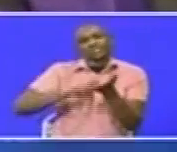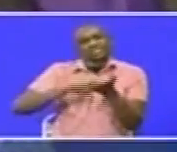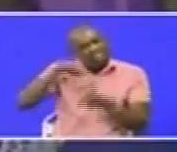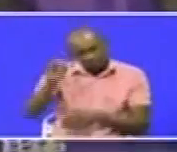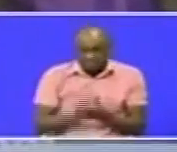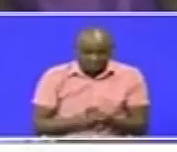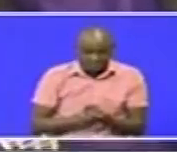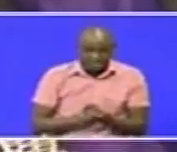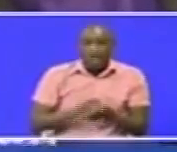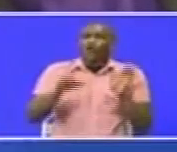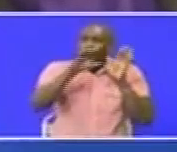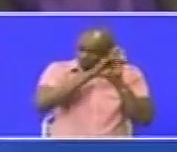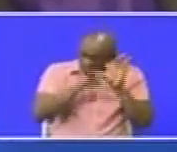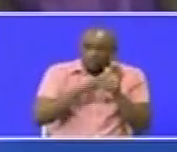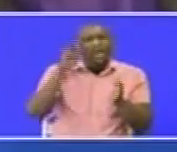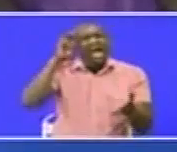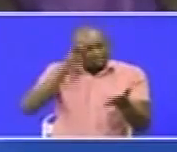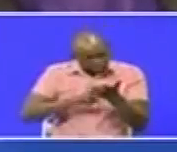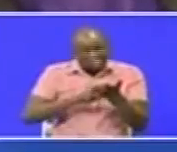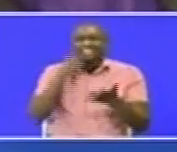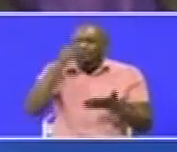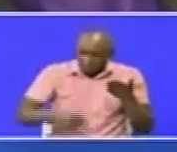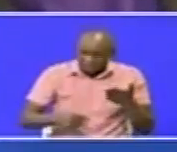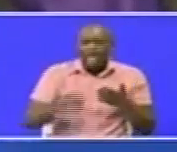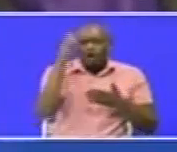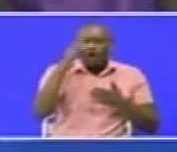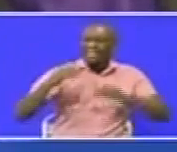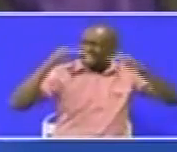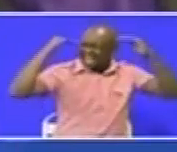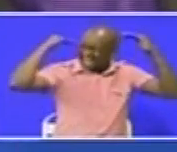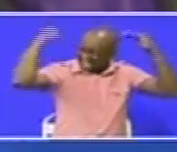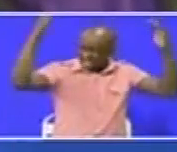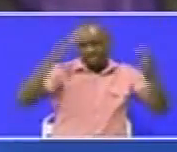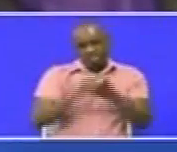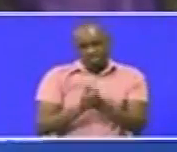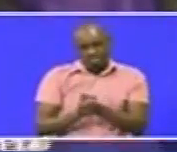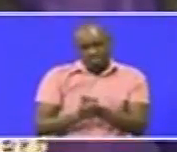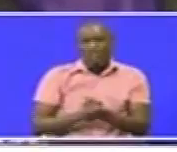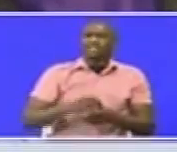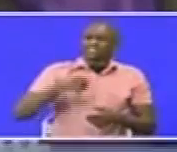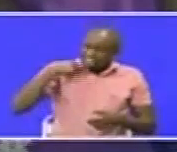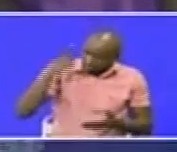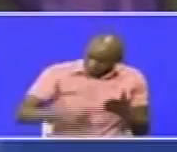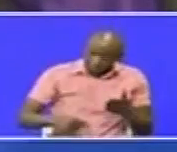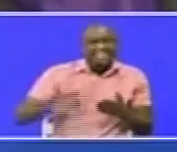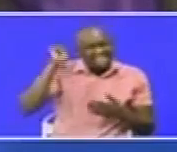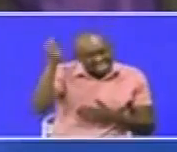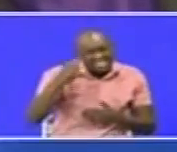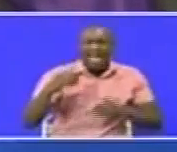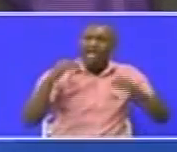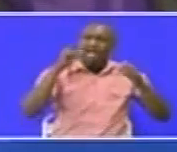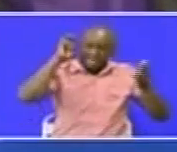our constitution acknowledges the sovereign God. Kenya acknowledges there is